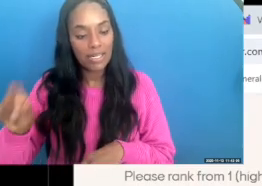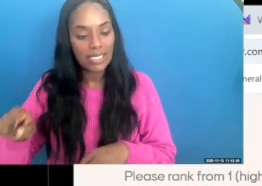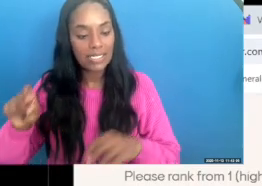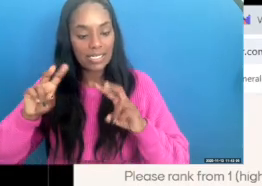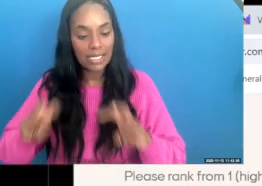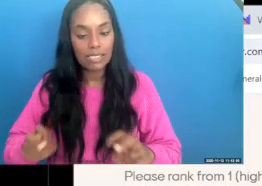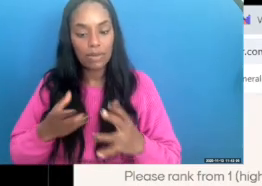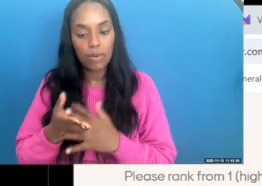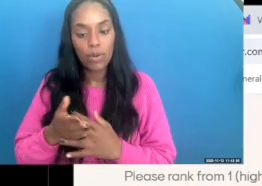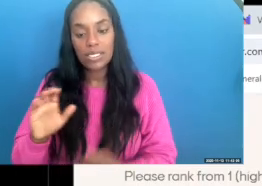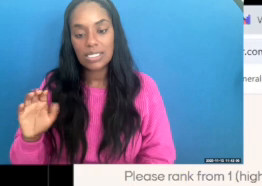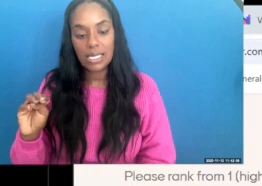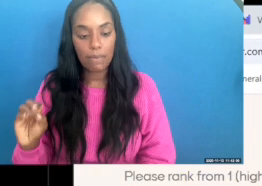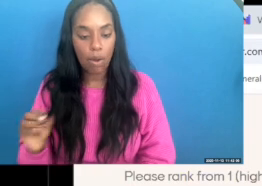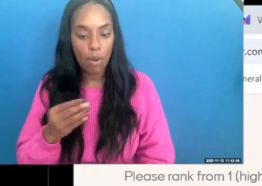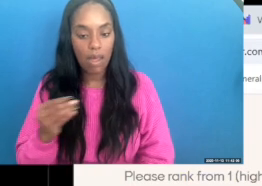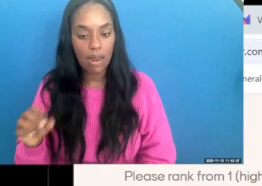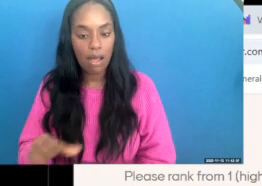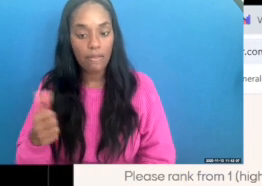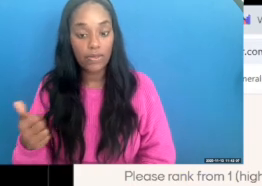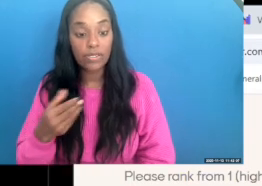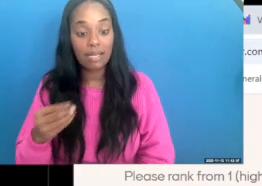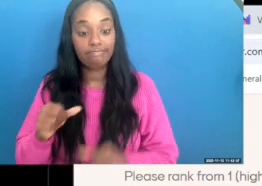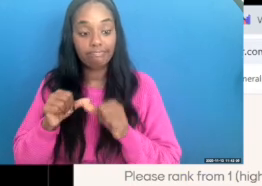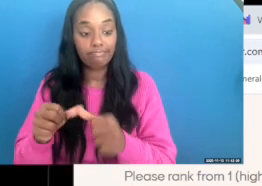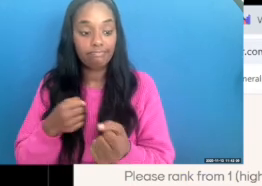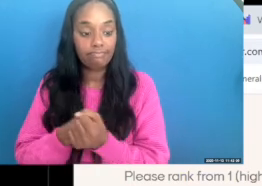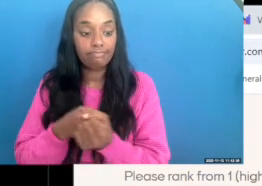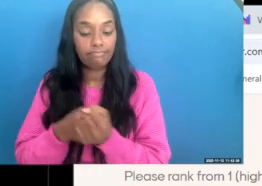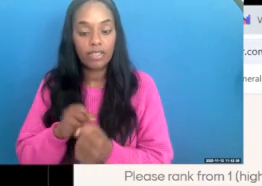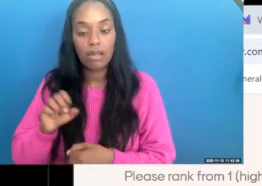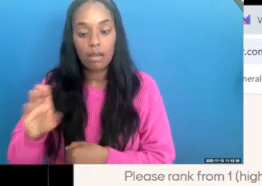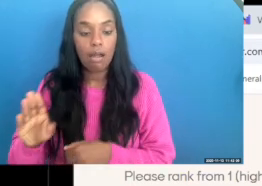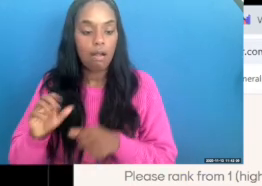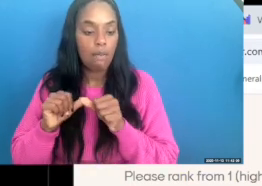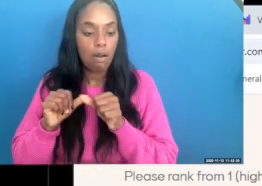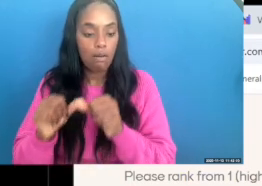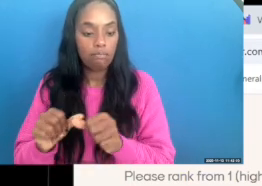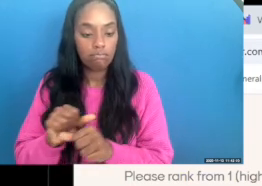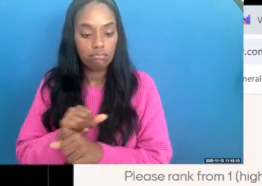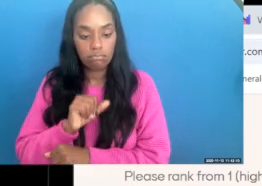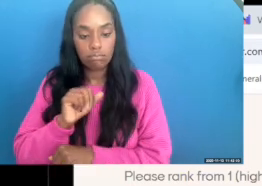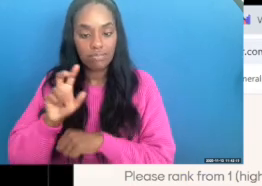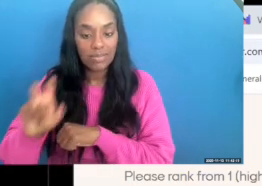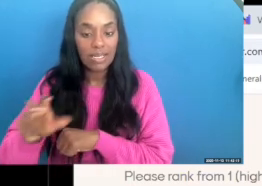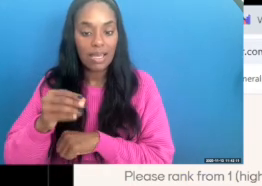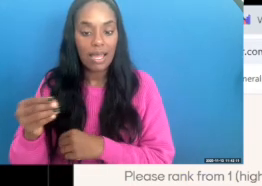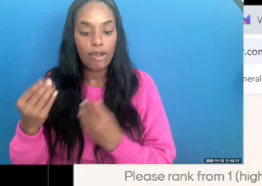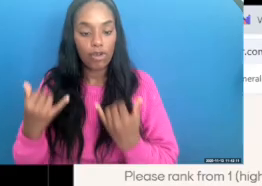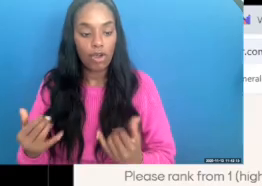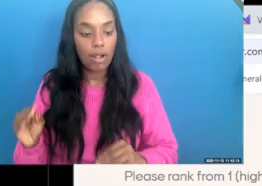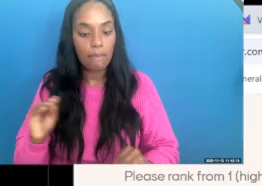done their planning and capacity building work, who have done their needs assessment through CMO or others, and to